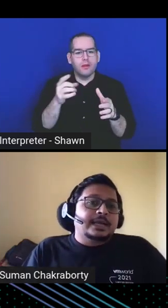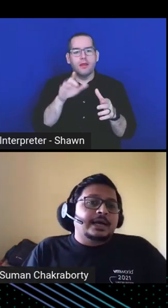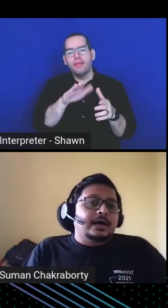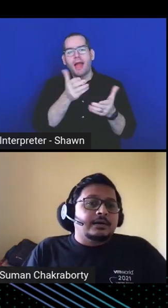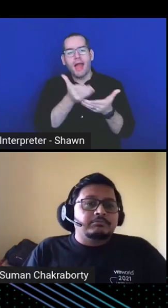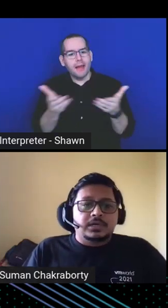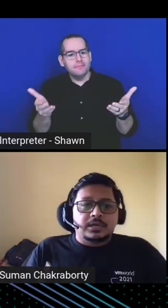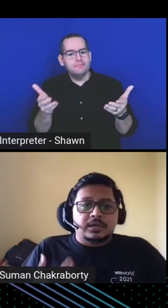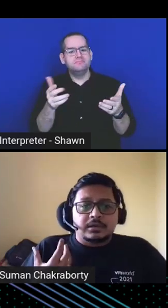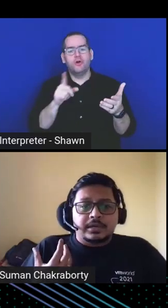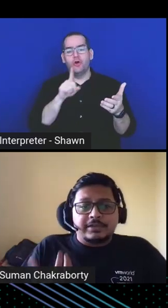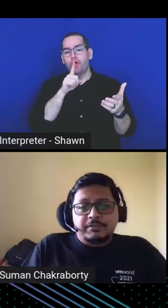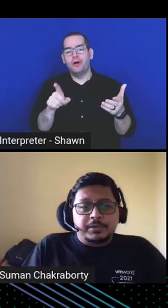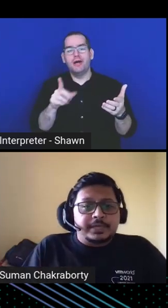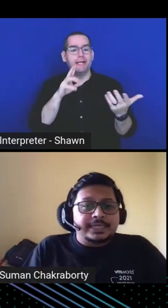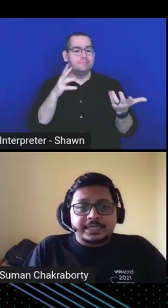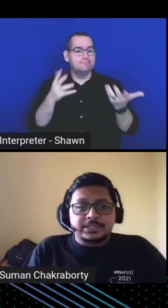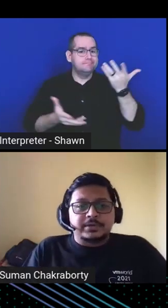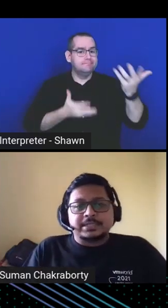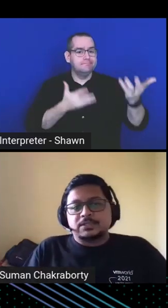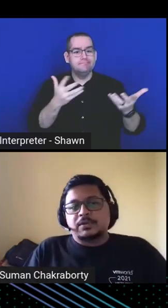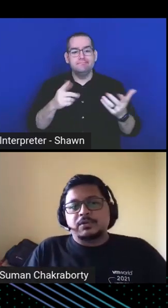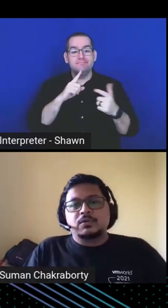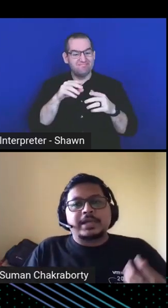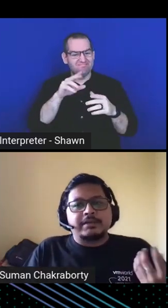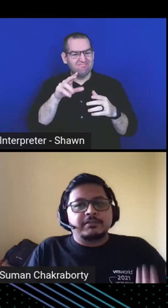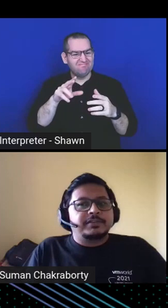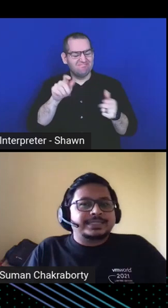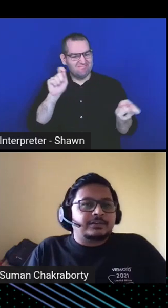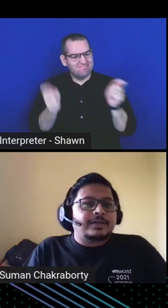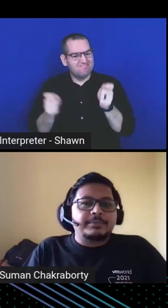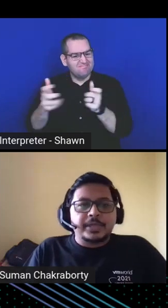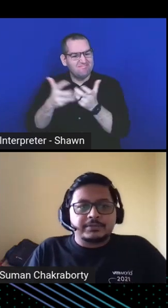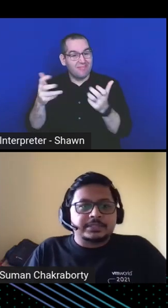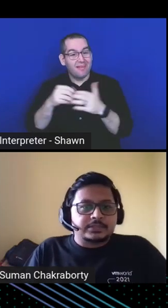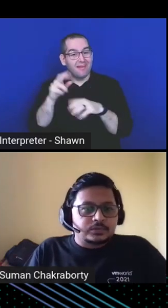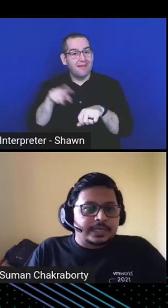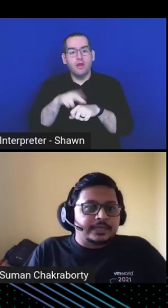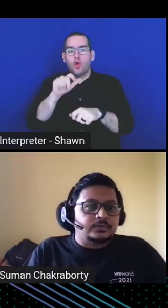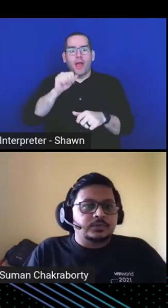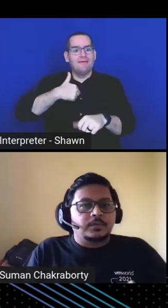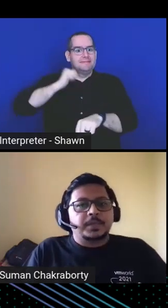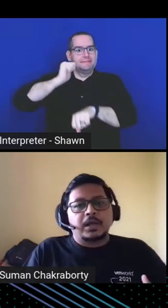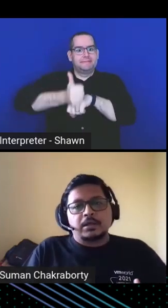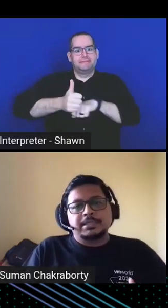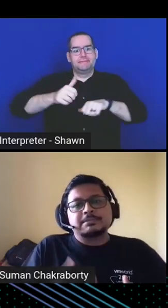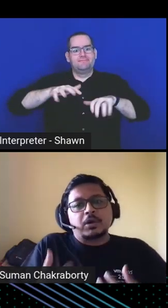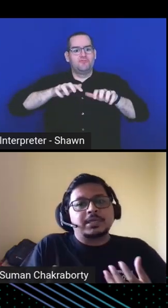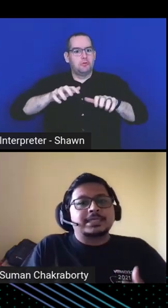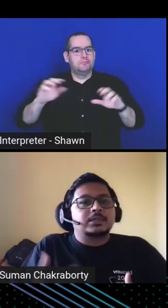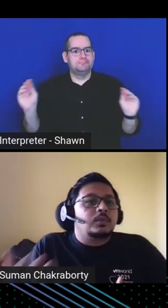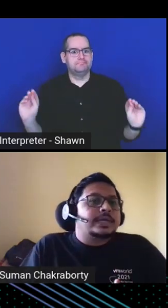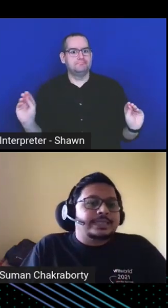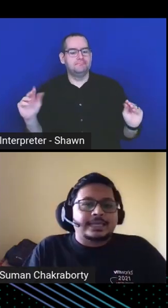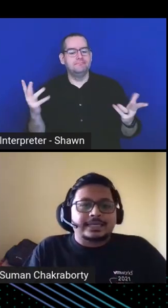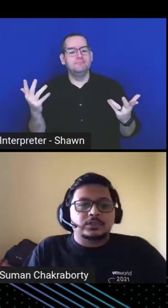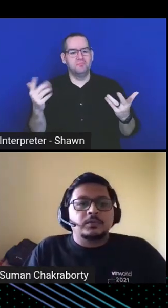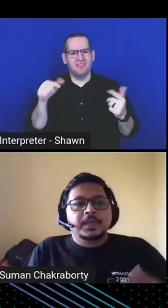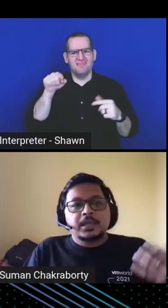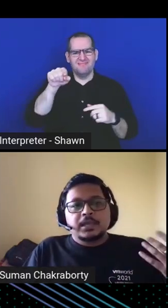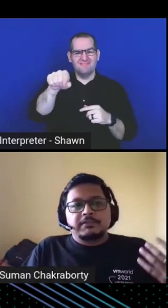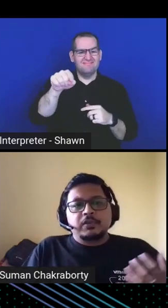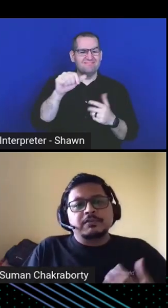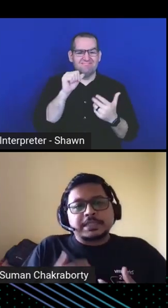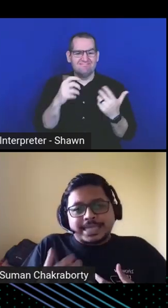are ephemeral in nature, right? So you don't have a fixed set of IP addresses to connect to. So this model doesn't work in that case.